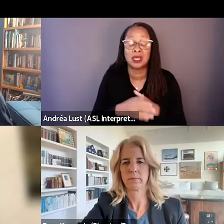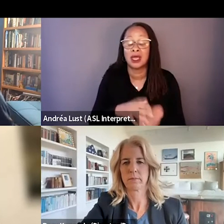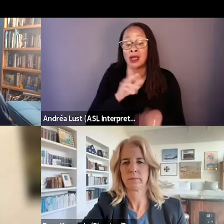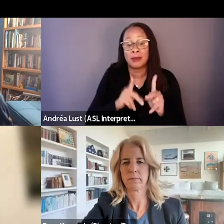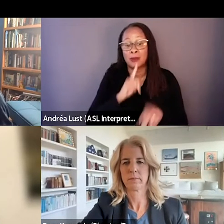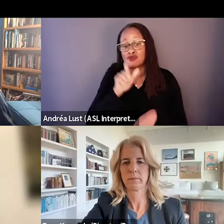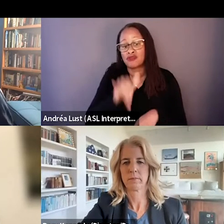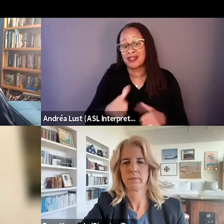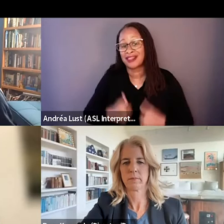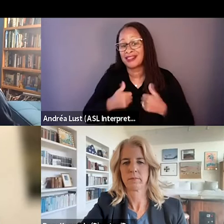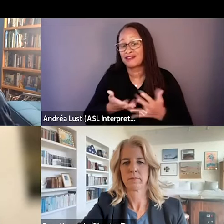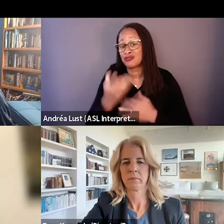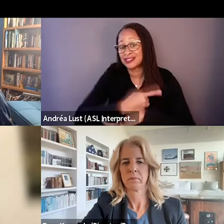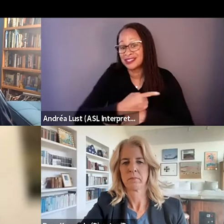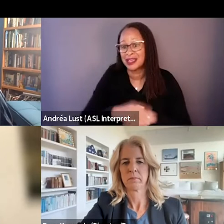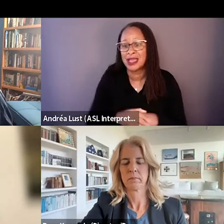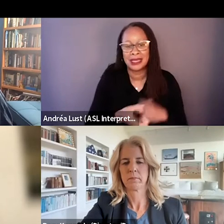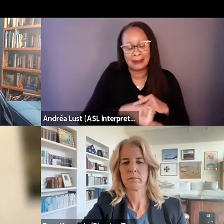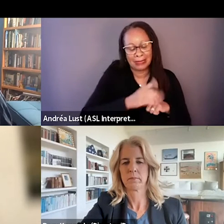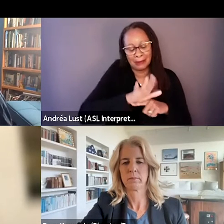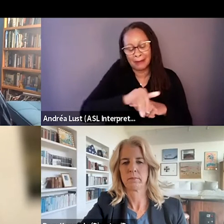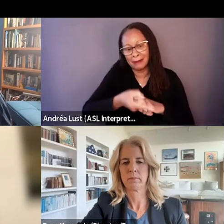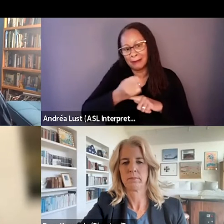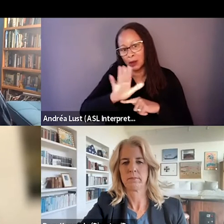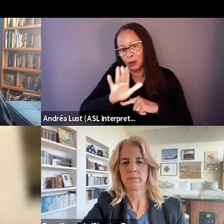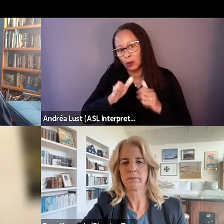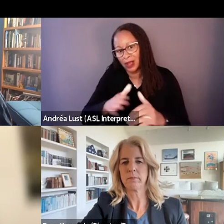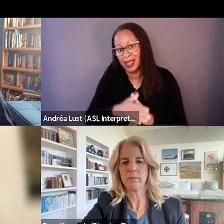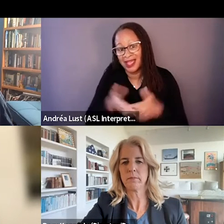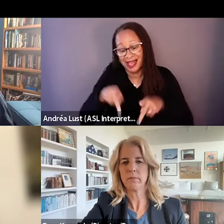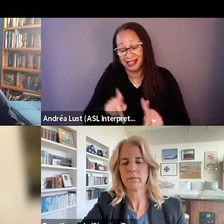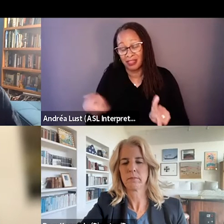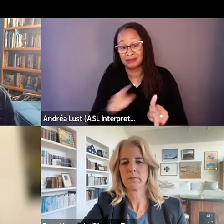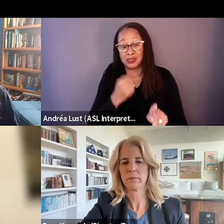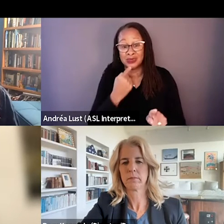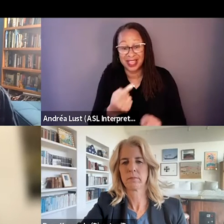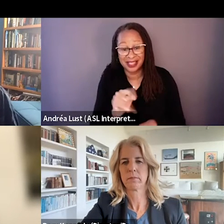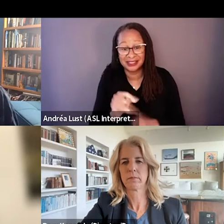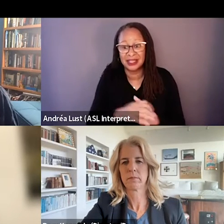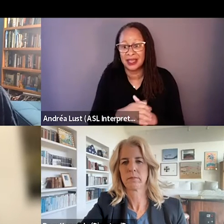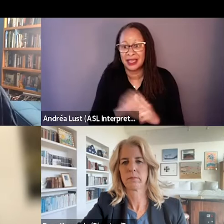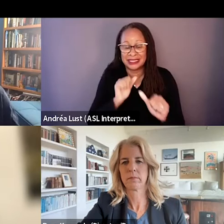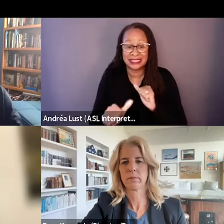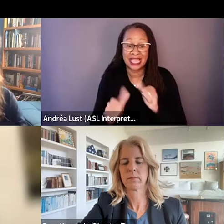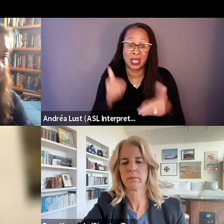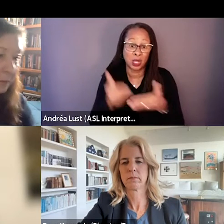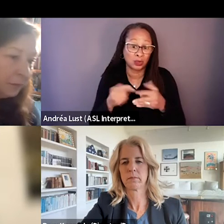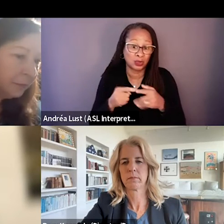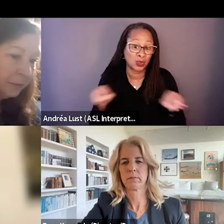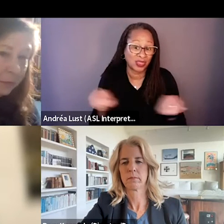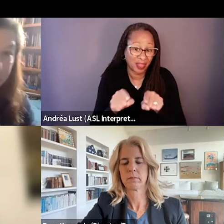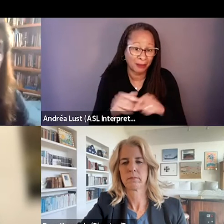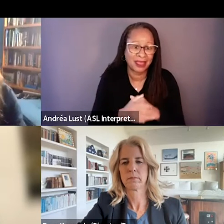kind of lived through that day in a minute by minute way, and to let them tell it and to stay, you know, pretty close to them and